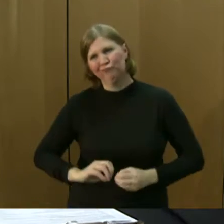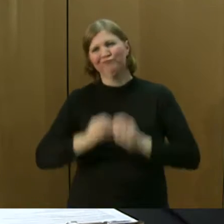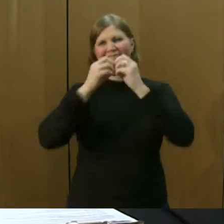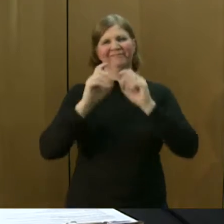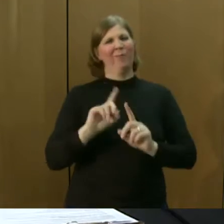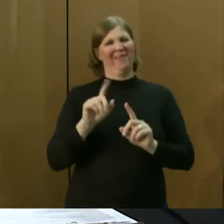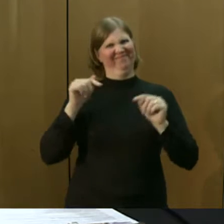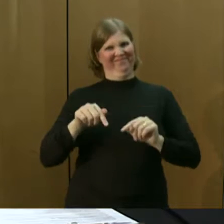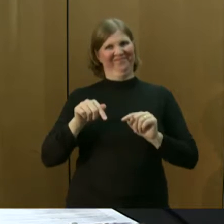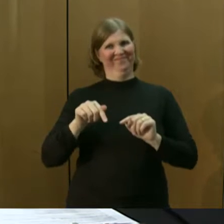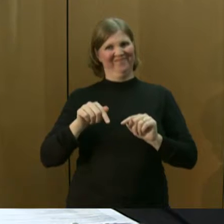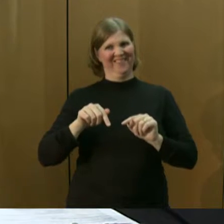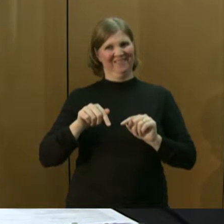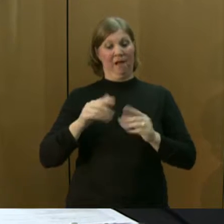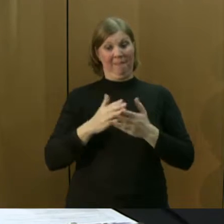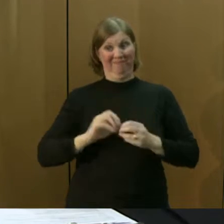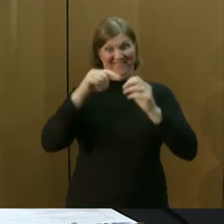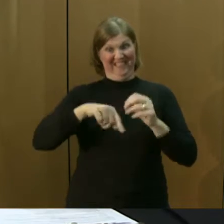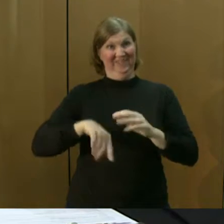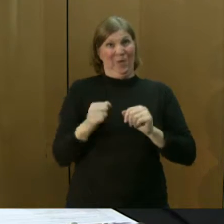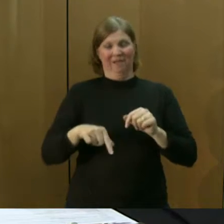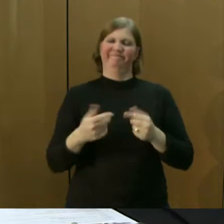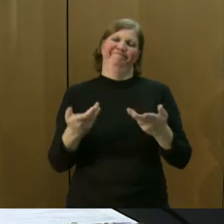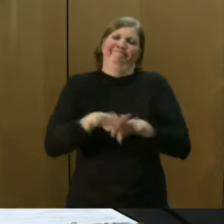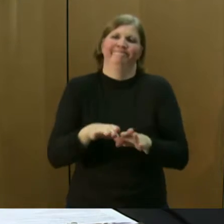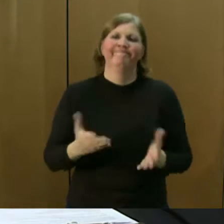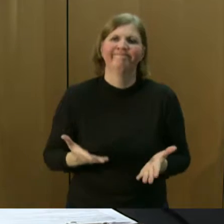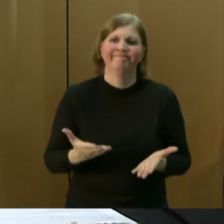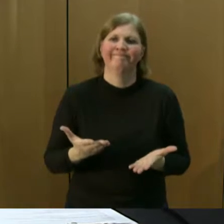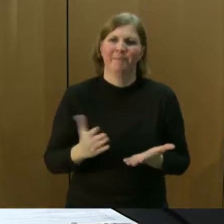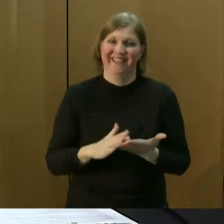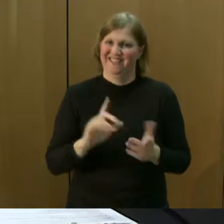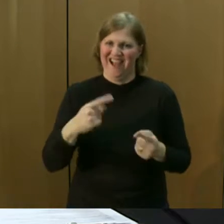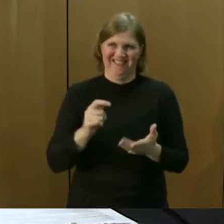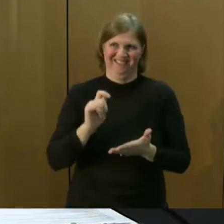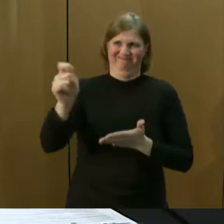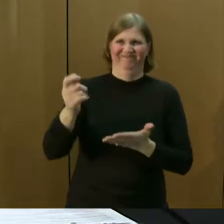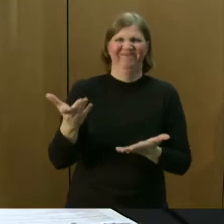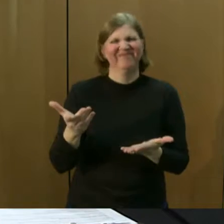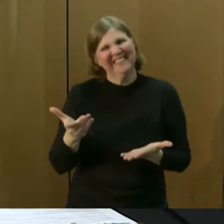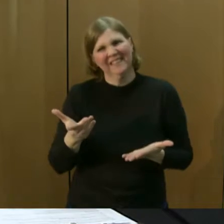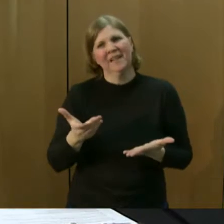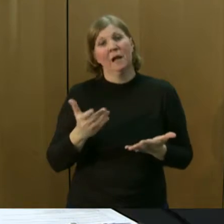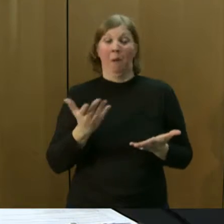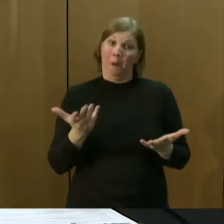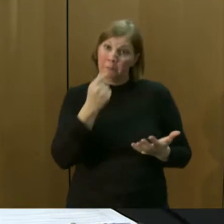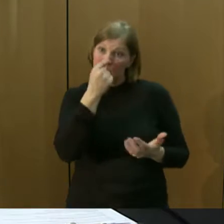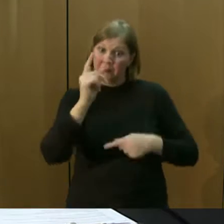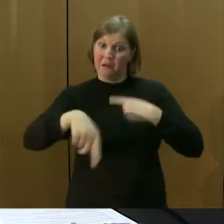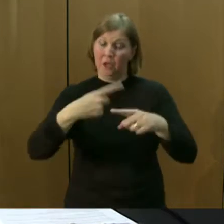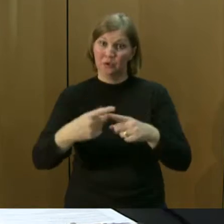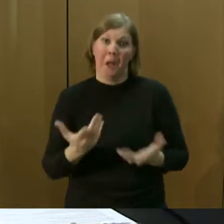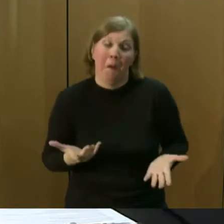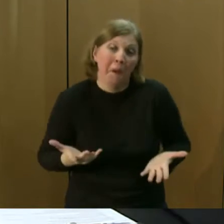certainly there are various things that pop up as and when. But certainly most of the emerging companies that are coming to Edinburgh that we are dealing